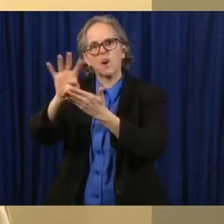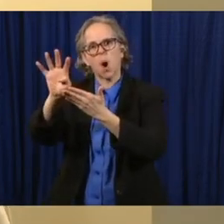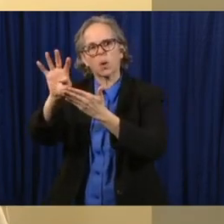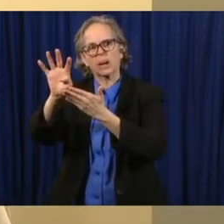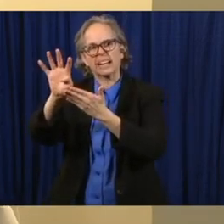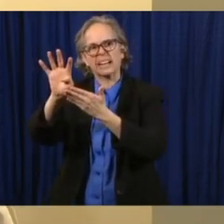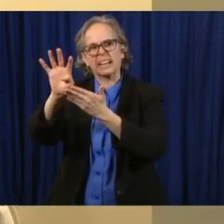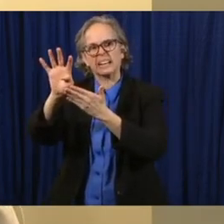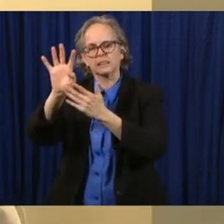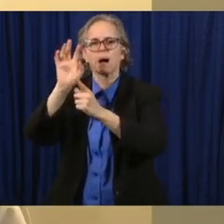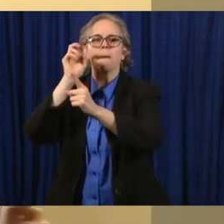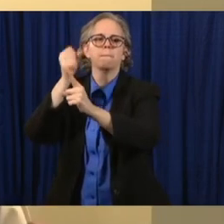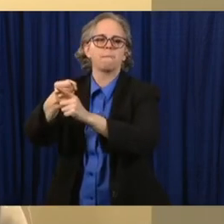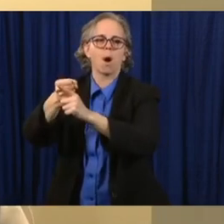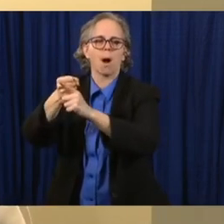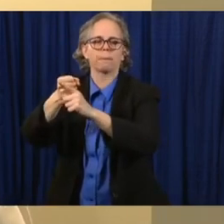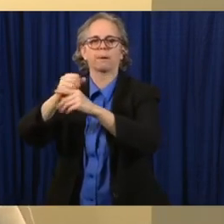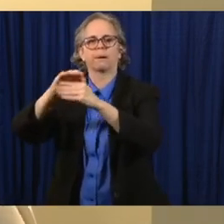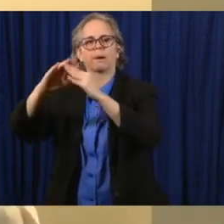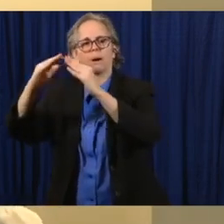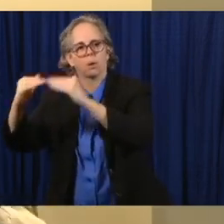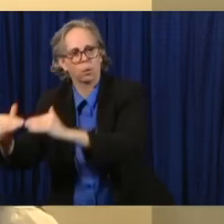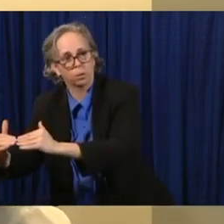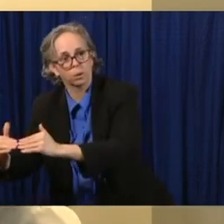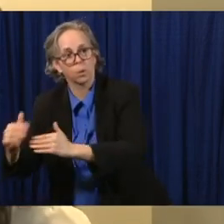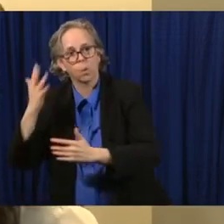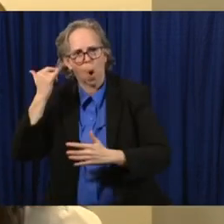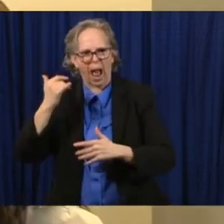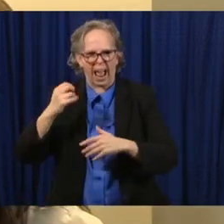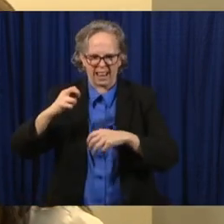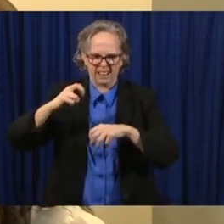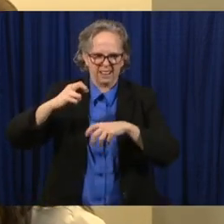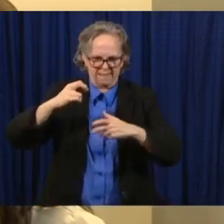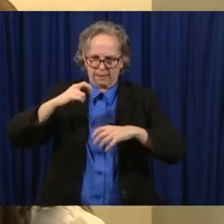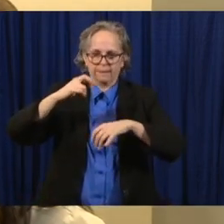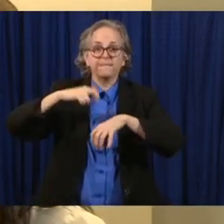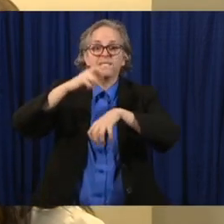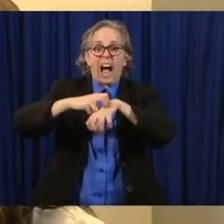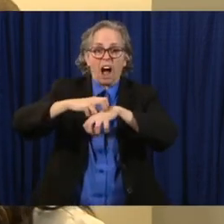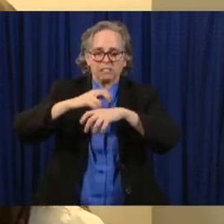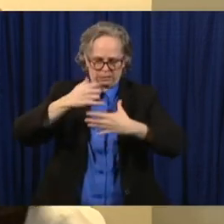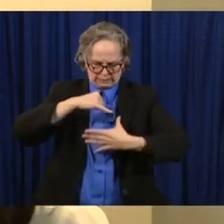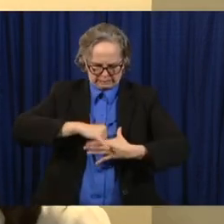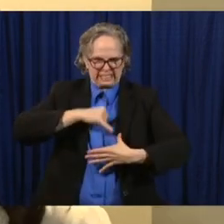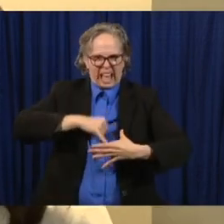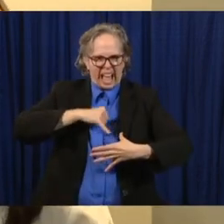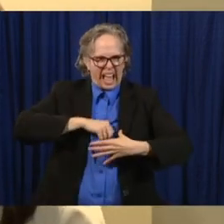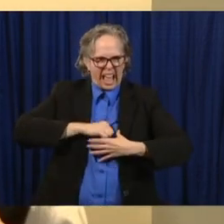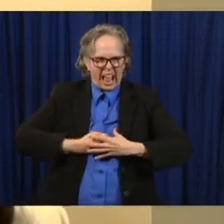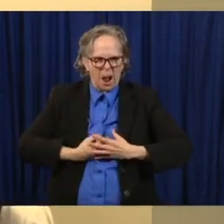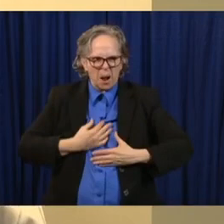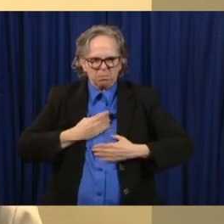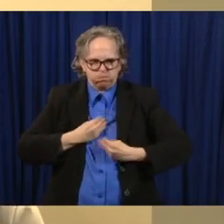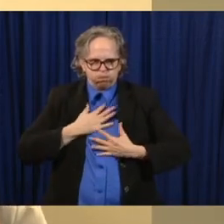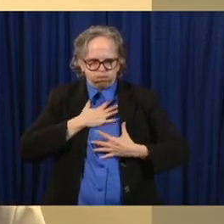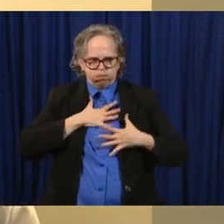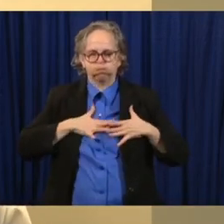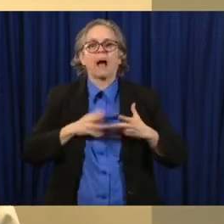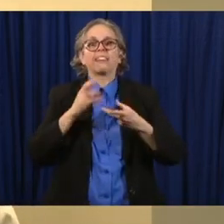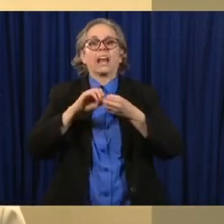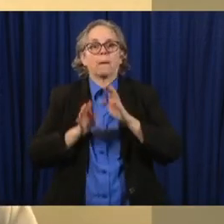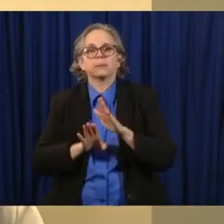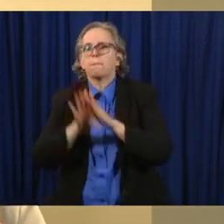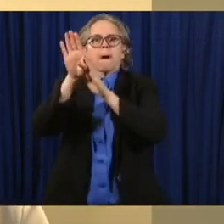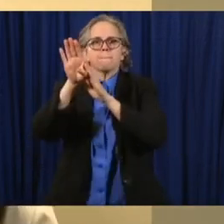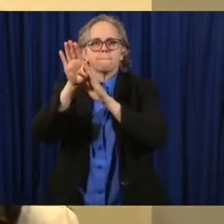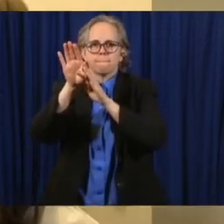start spreading and infecting each other. And when they did that, they saw a big spike here. Now, it wasn't a